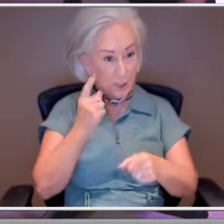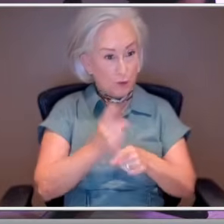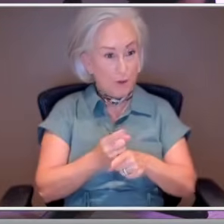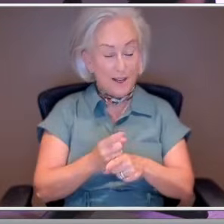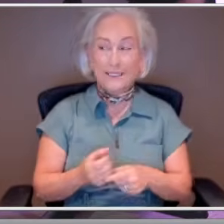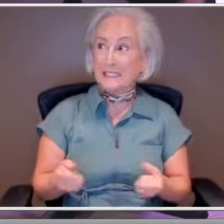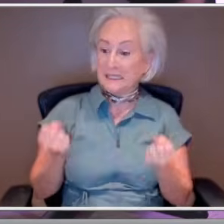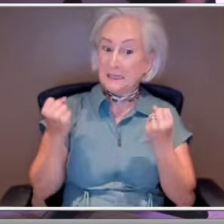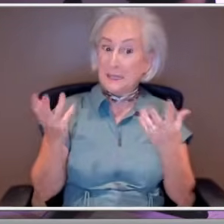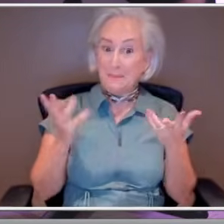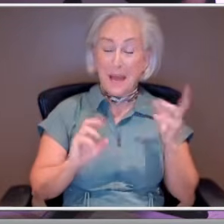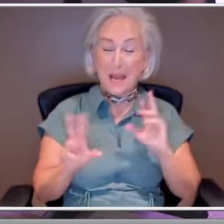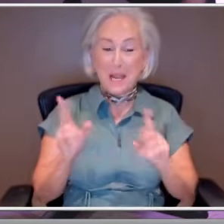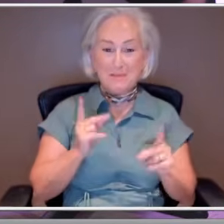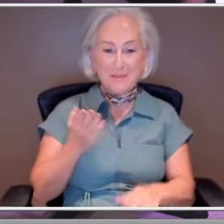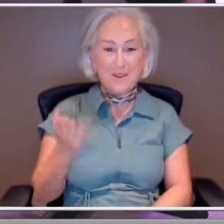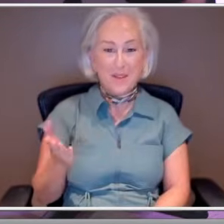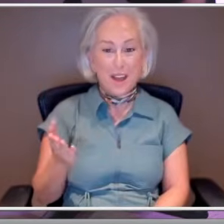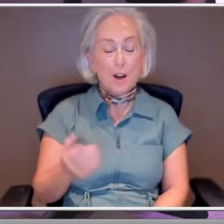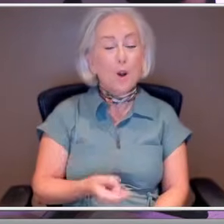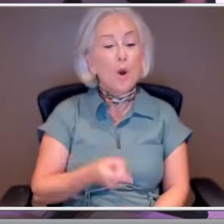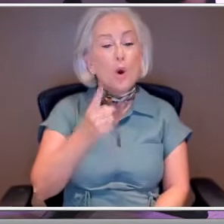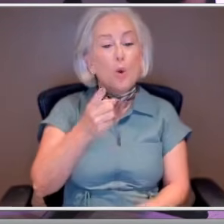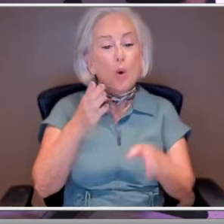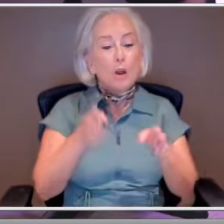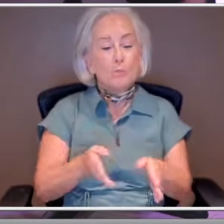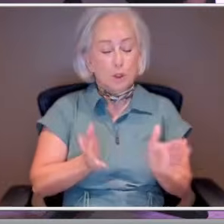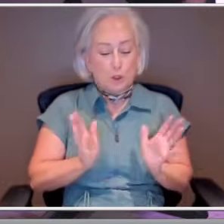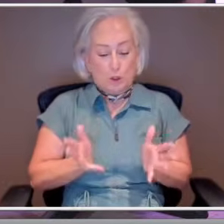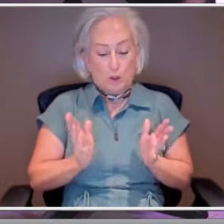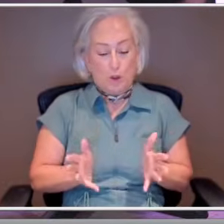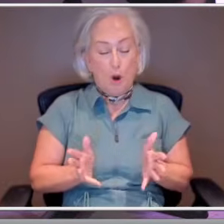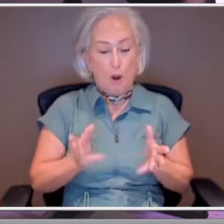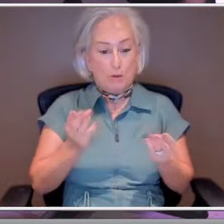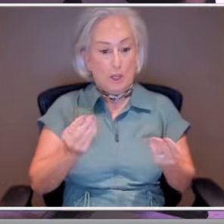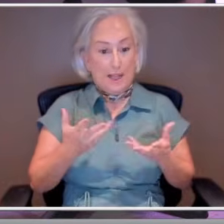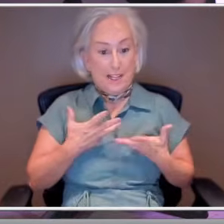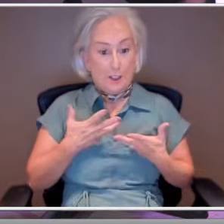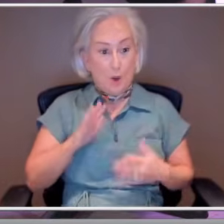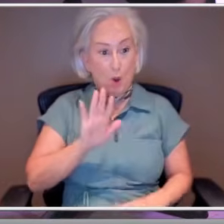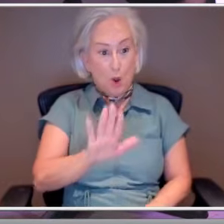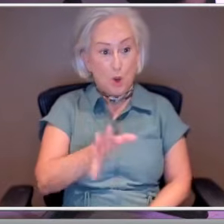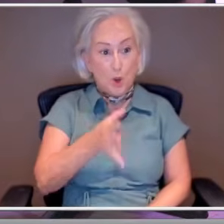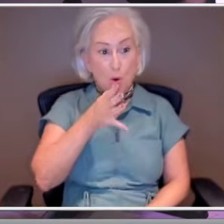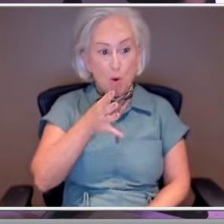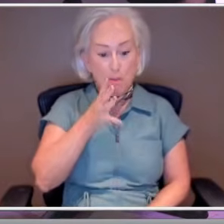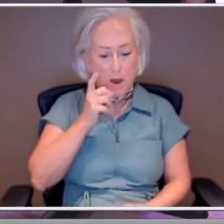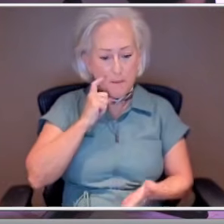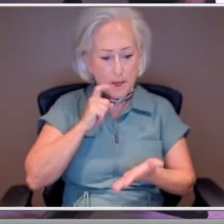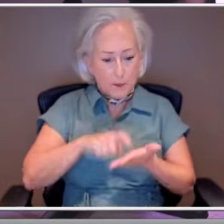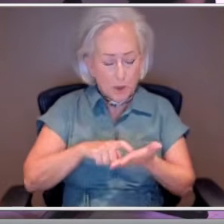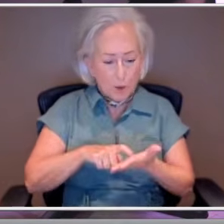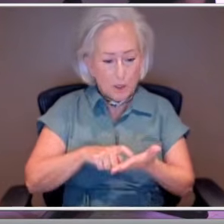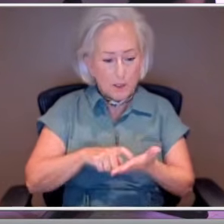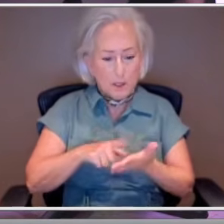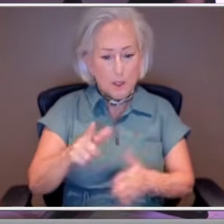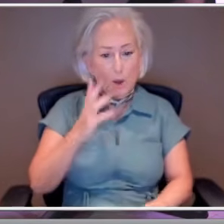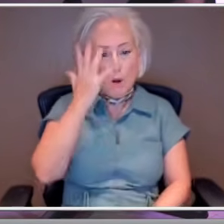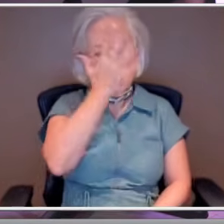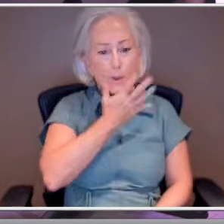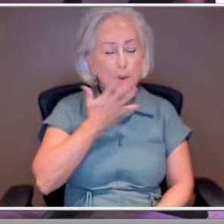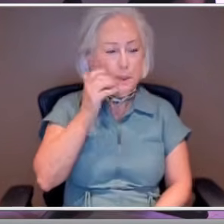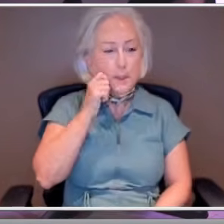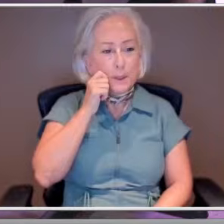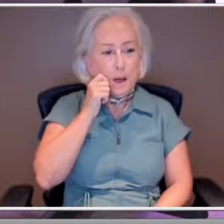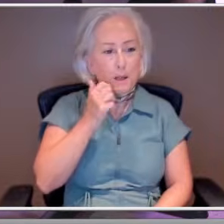yes. Okay. One of them had talked to us off camera saying that your mom had noticed you were starting to turn blue, and that's how